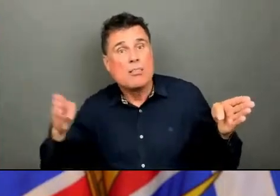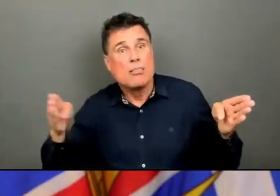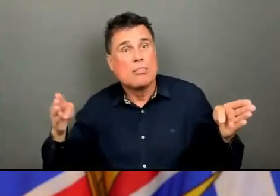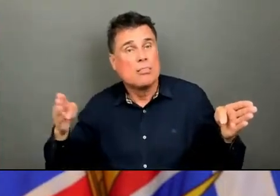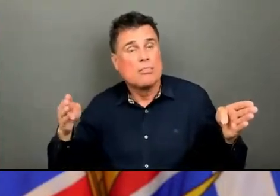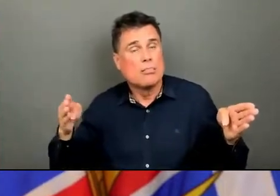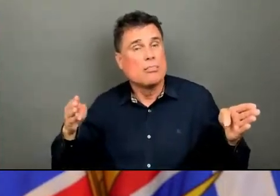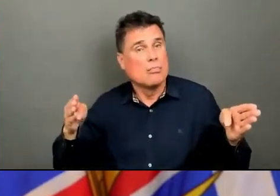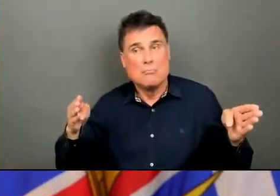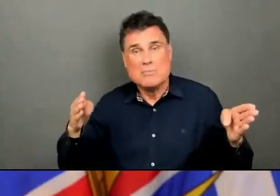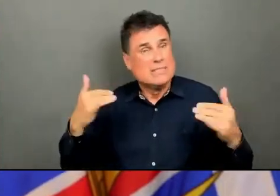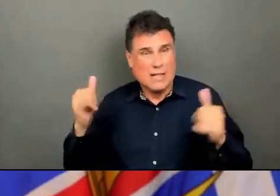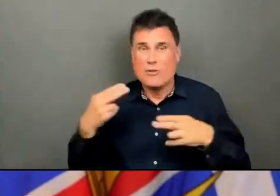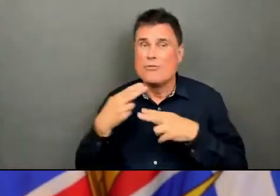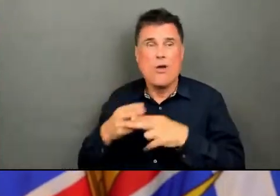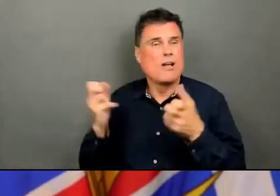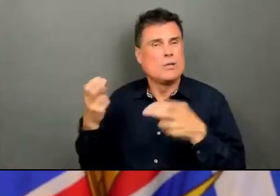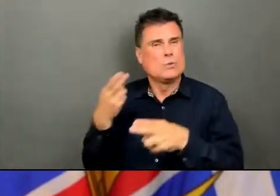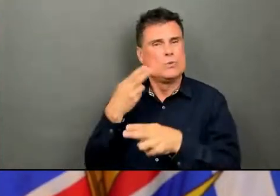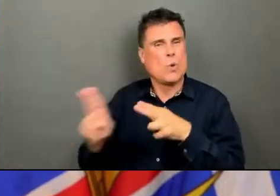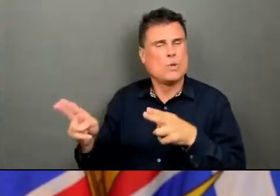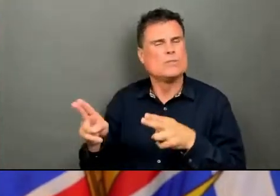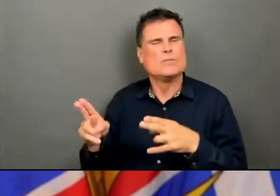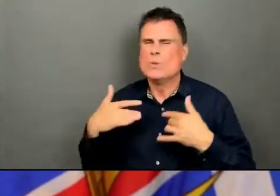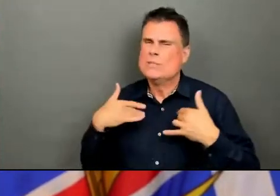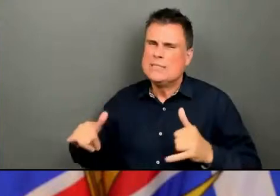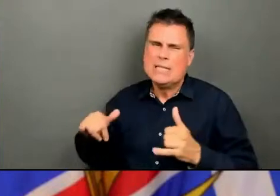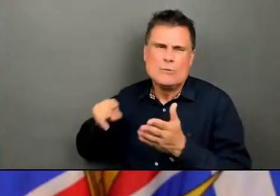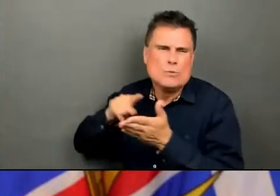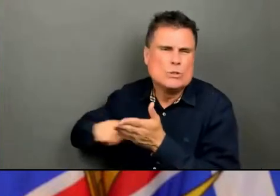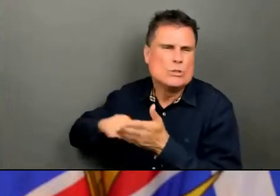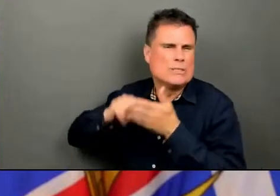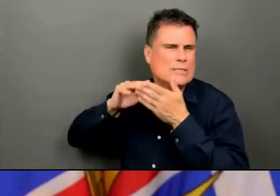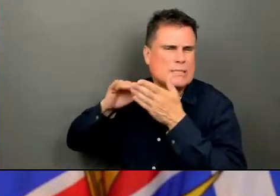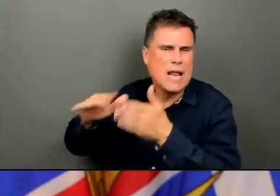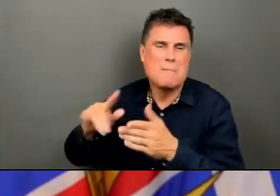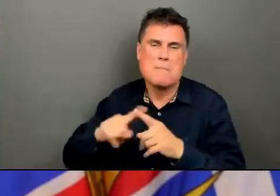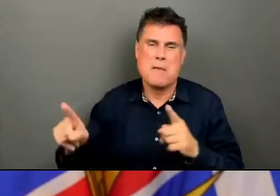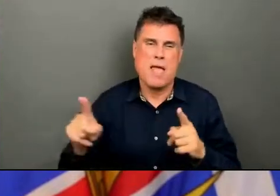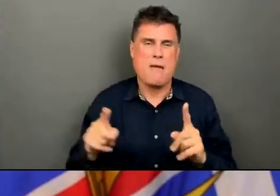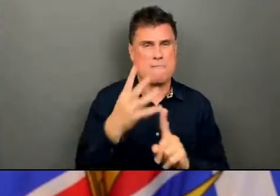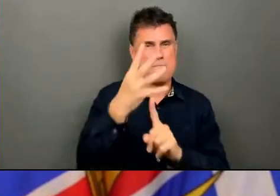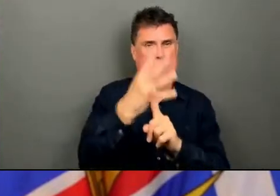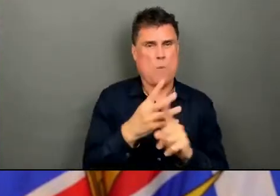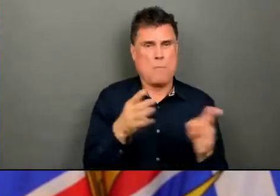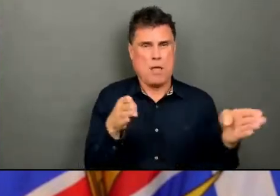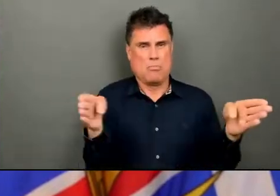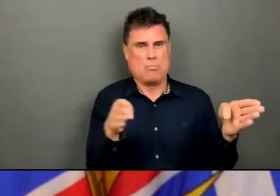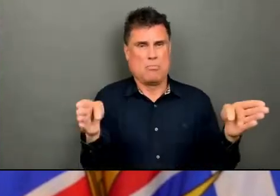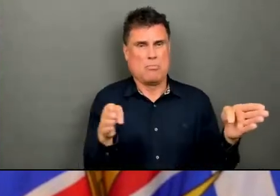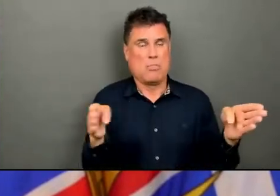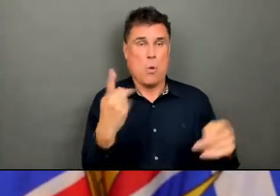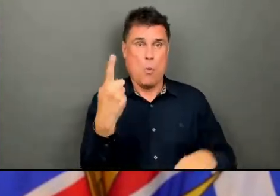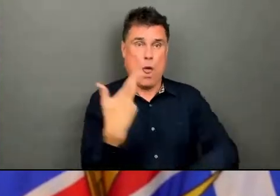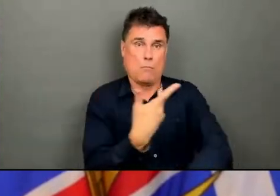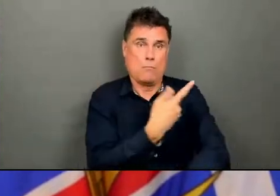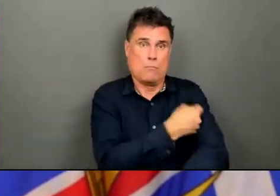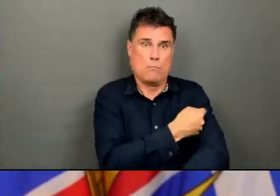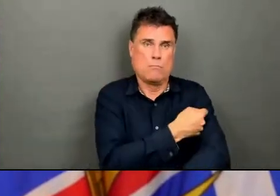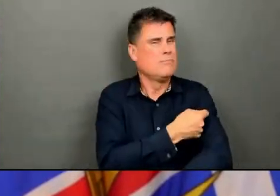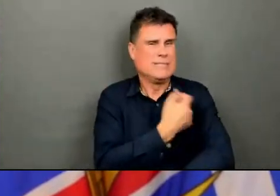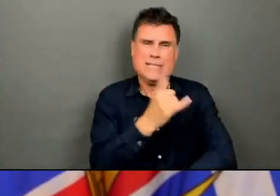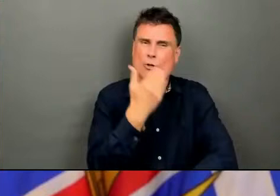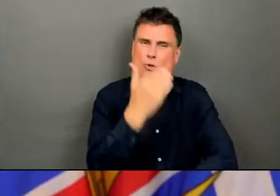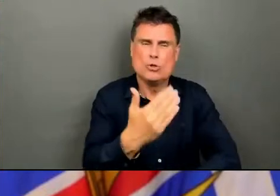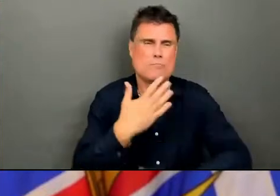we haven't measured up to 6 months yet, but even up to 4 months, we know that first dose gives you good immunity. And you might even